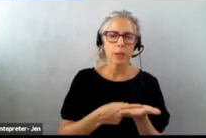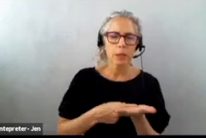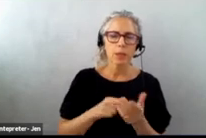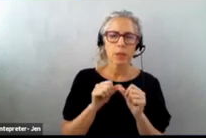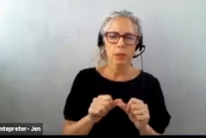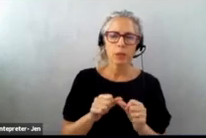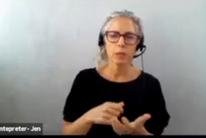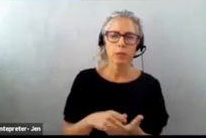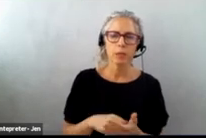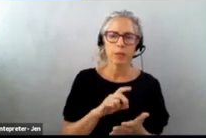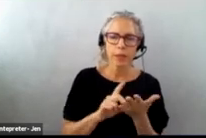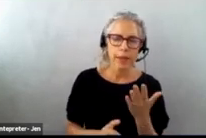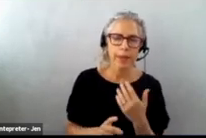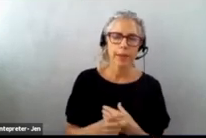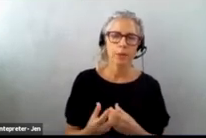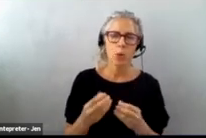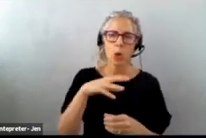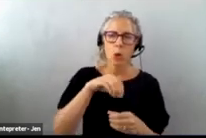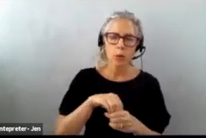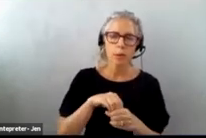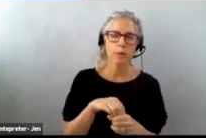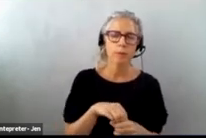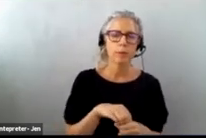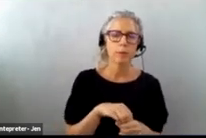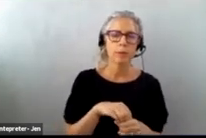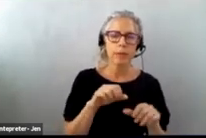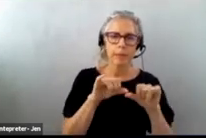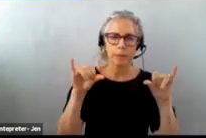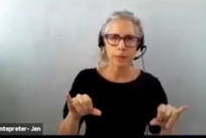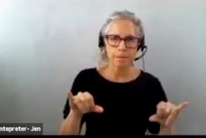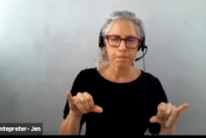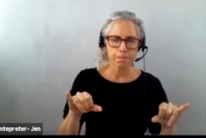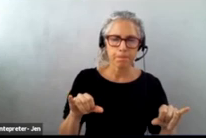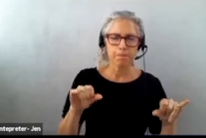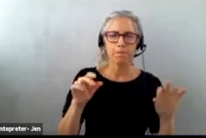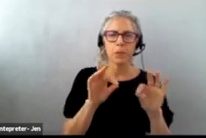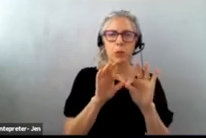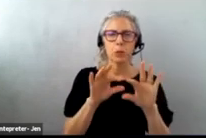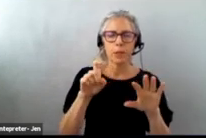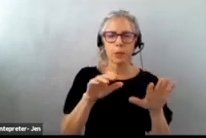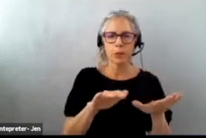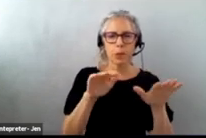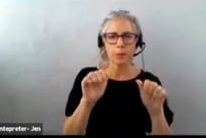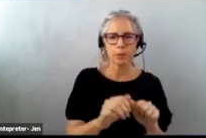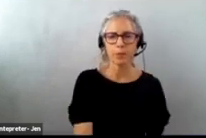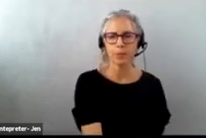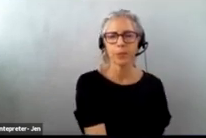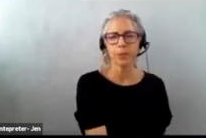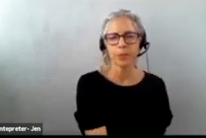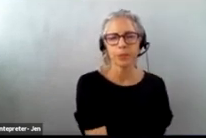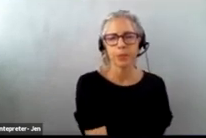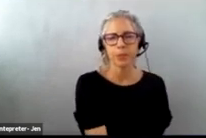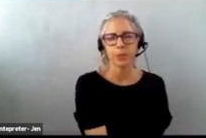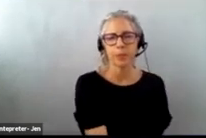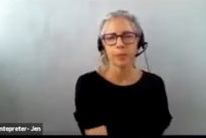refining care systems that are more inclusive, equitable, flexible, for the diverse needs of people and research in this area.